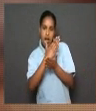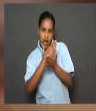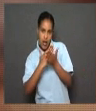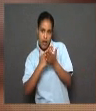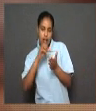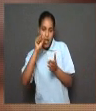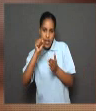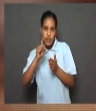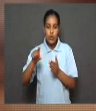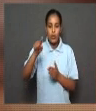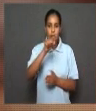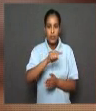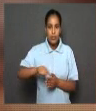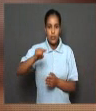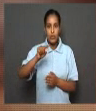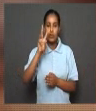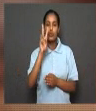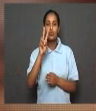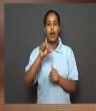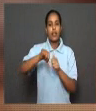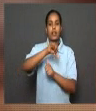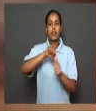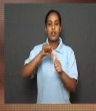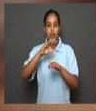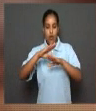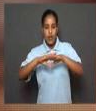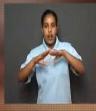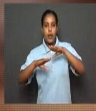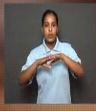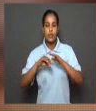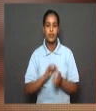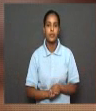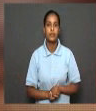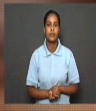s orbitals of two atoms overlap.